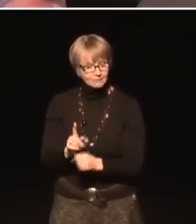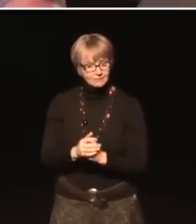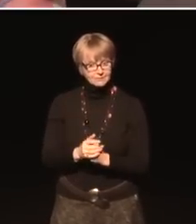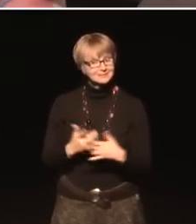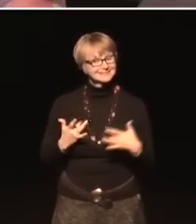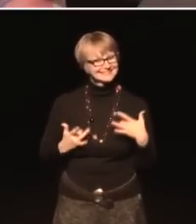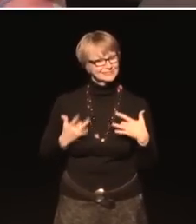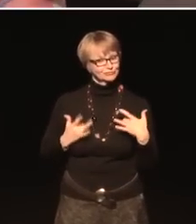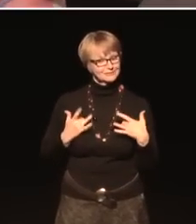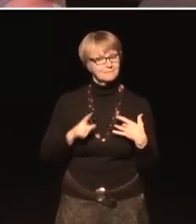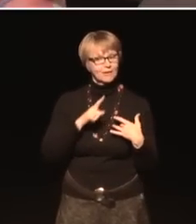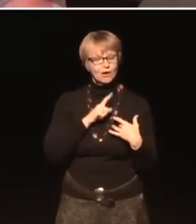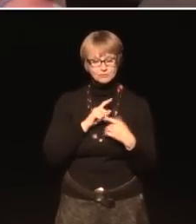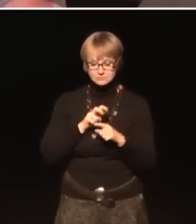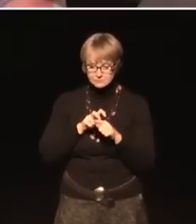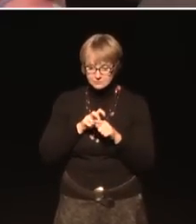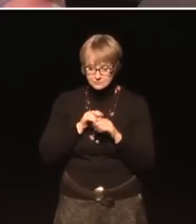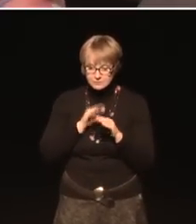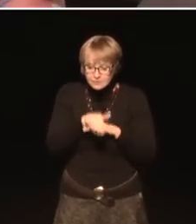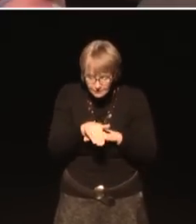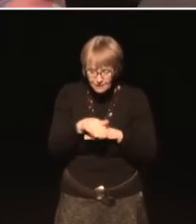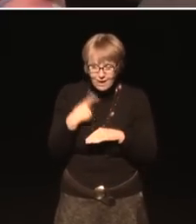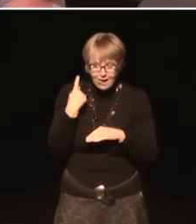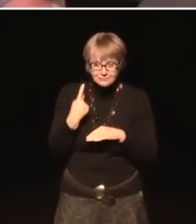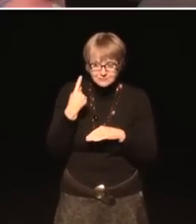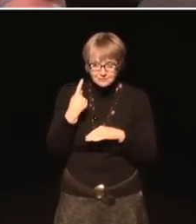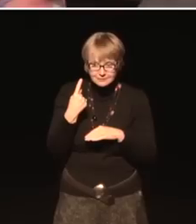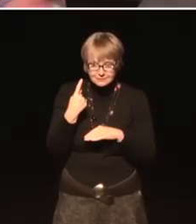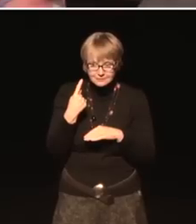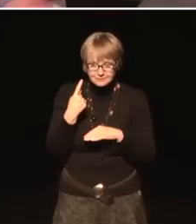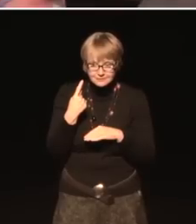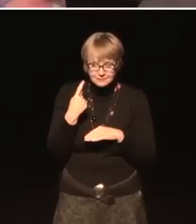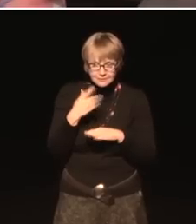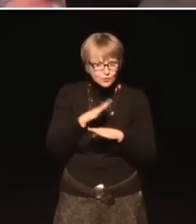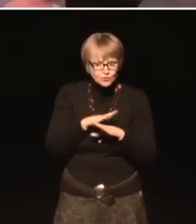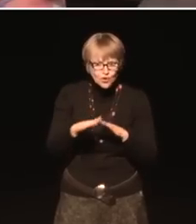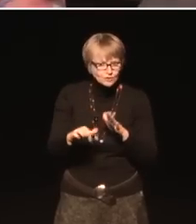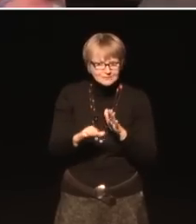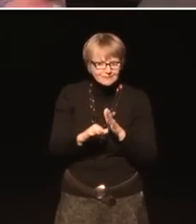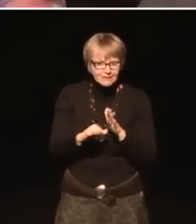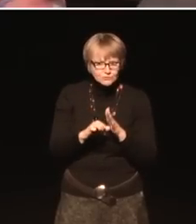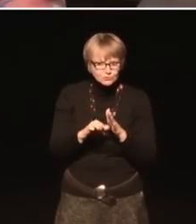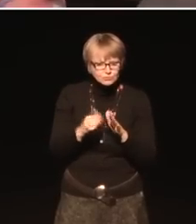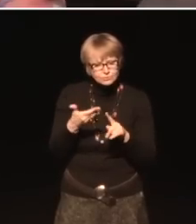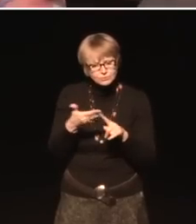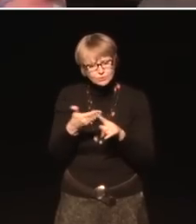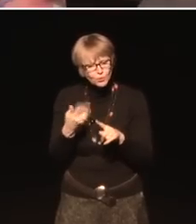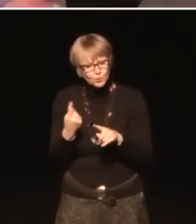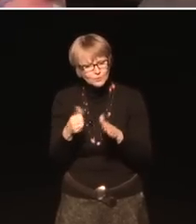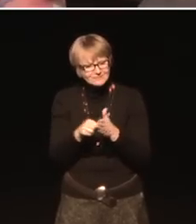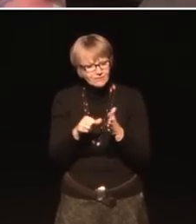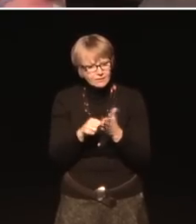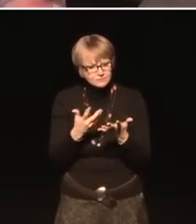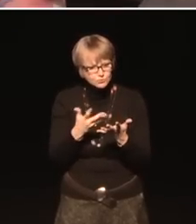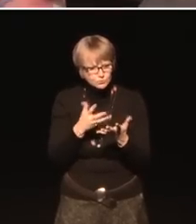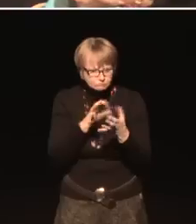certainly when you step outside of London, is that quite a lot of the cities, it's not that hard to identify groups that are hard to reach because people kind